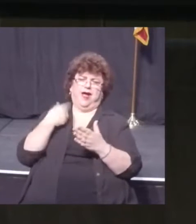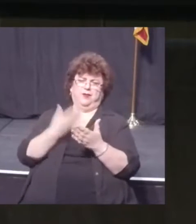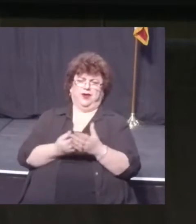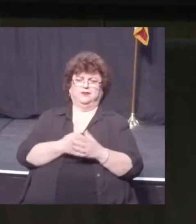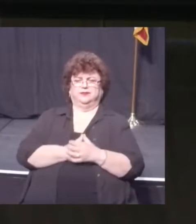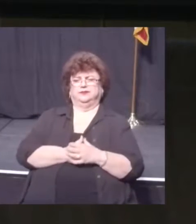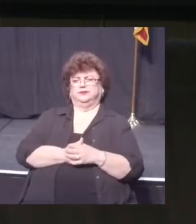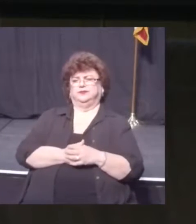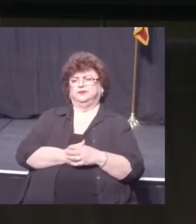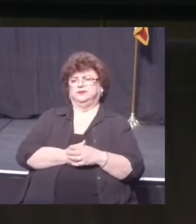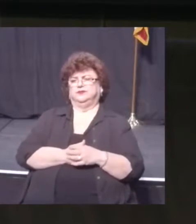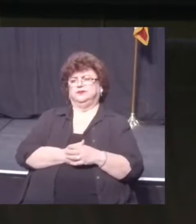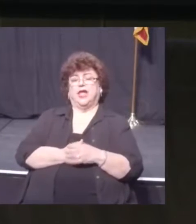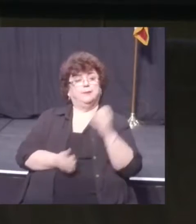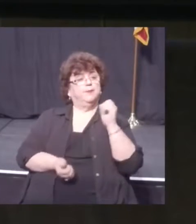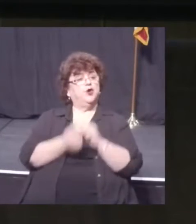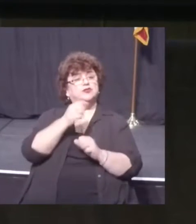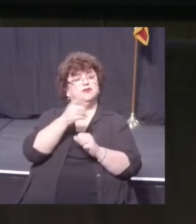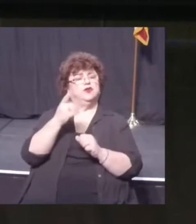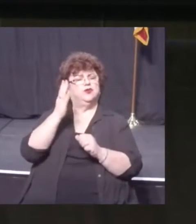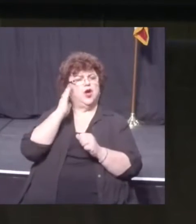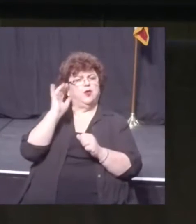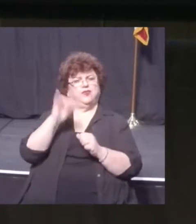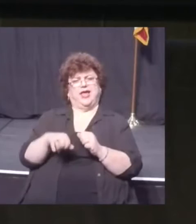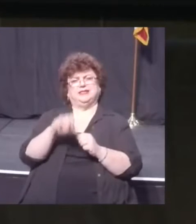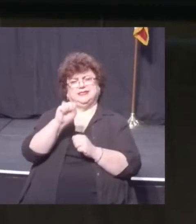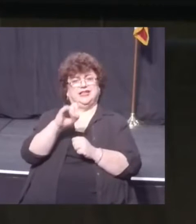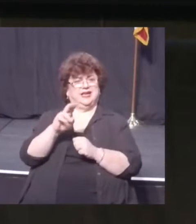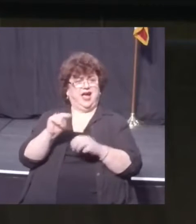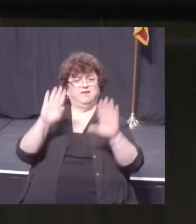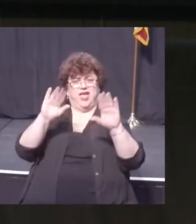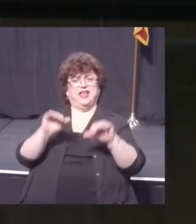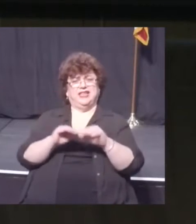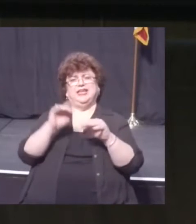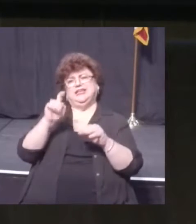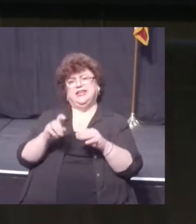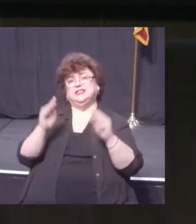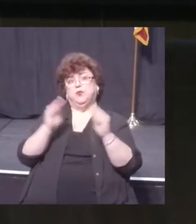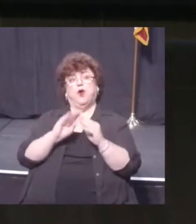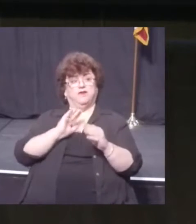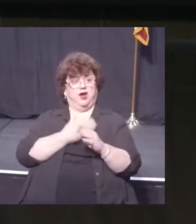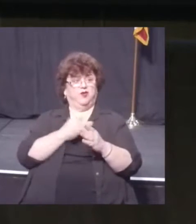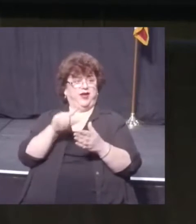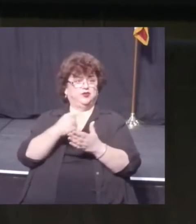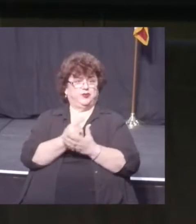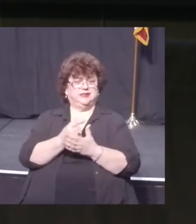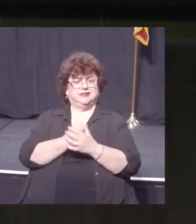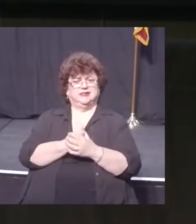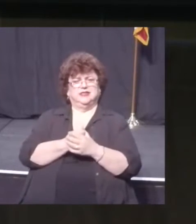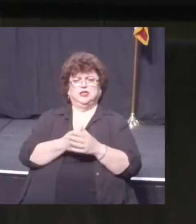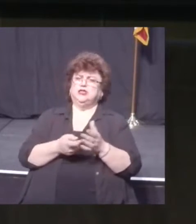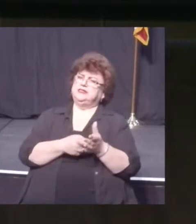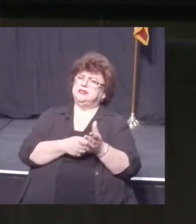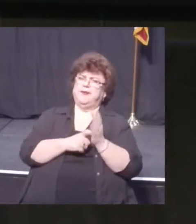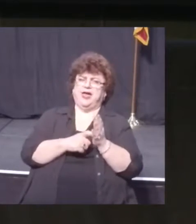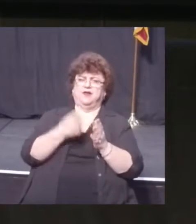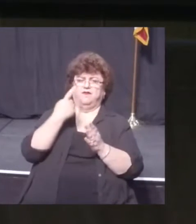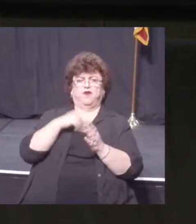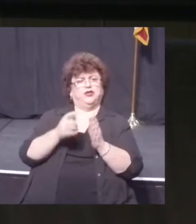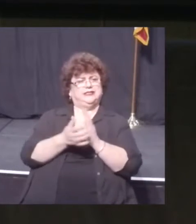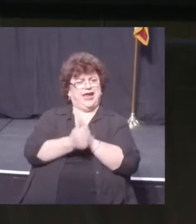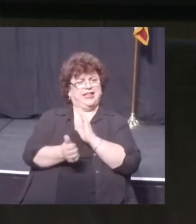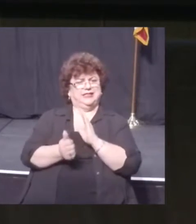arrived. And most of you know that Silicon Valley needs more of our graduates. There's demand for talent